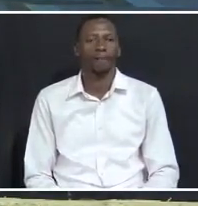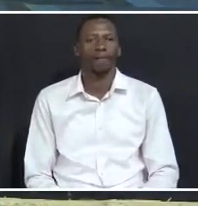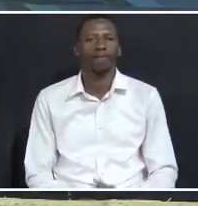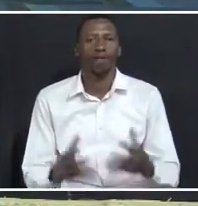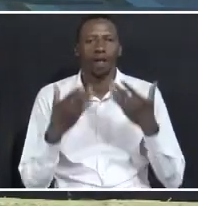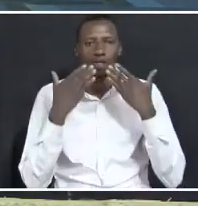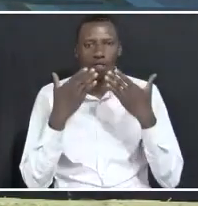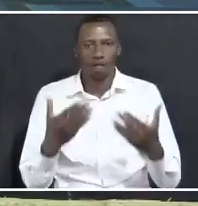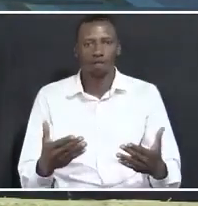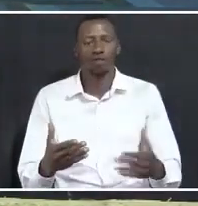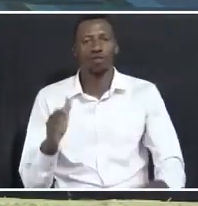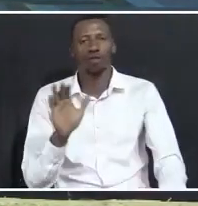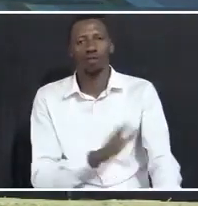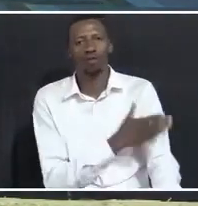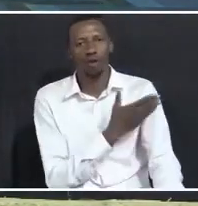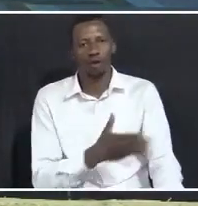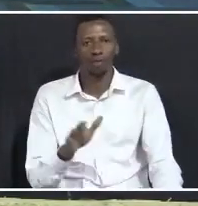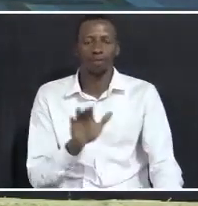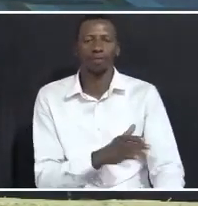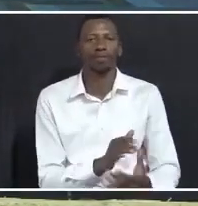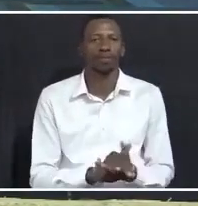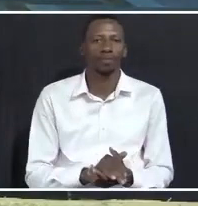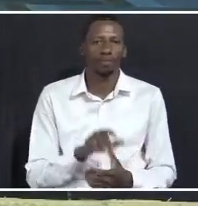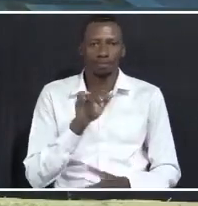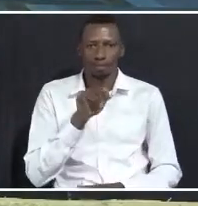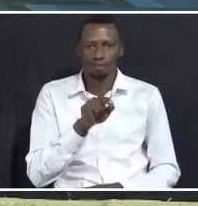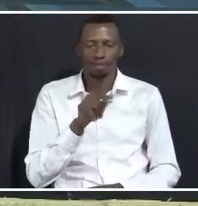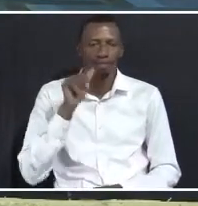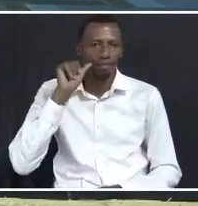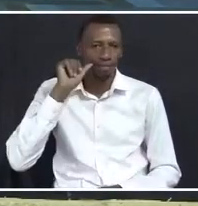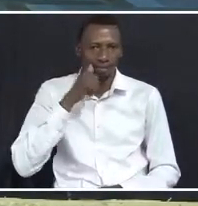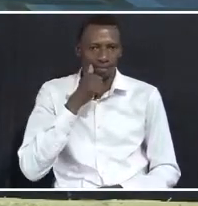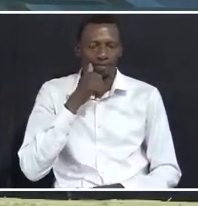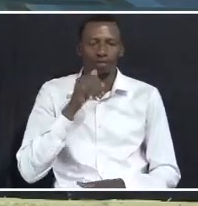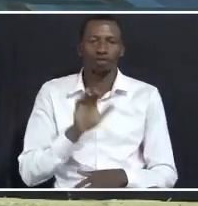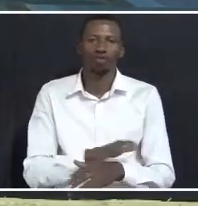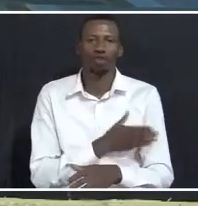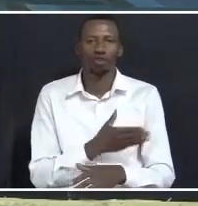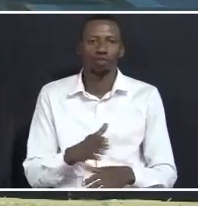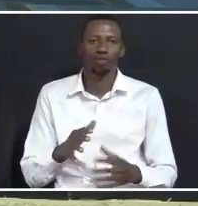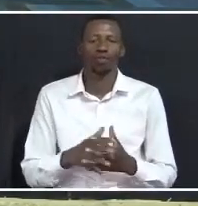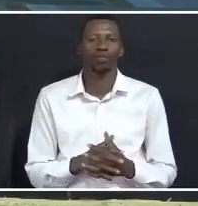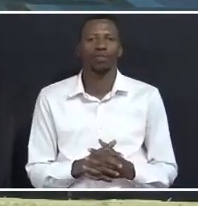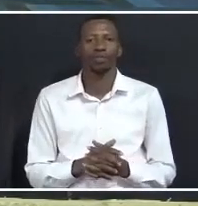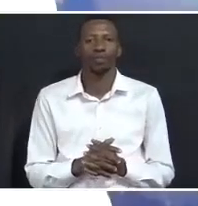Thank you, choir, for that nice piece of music.